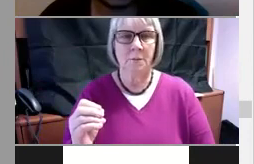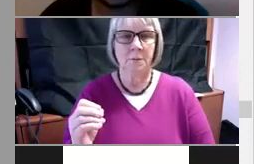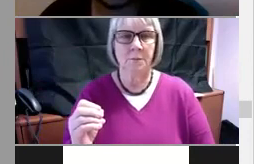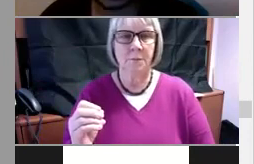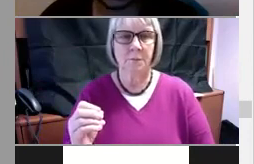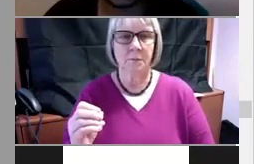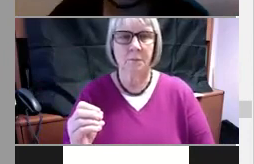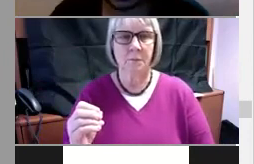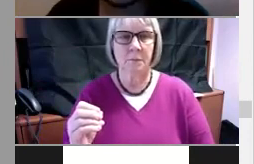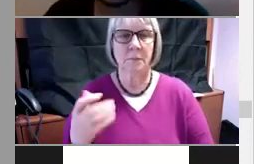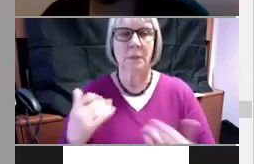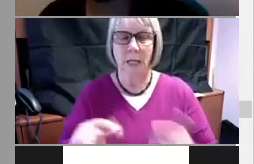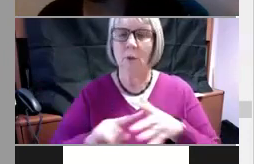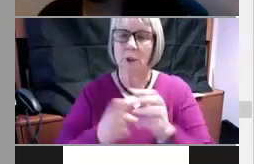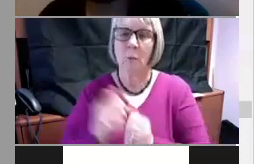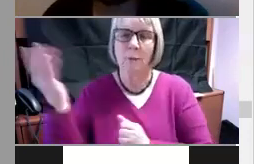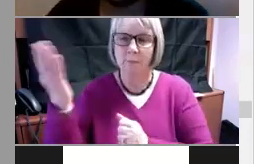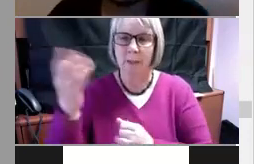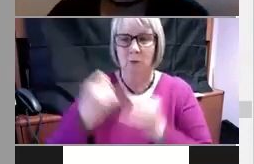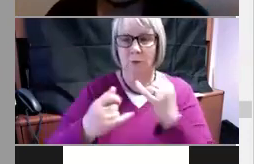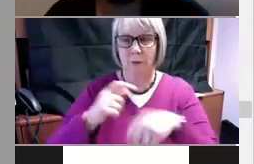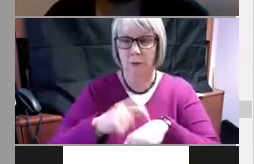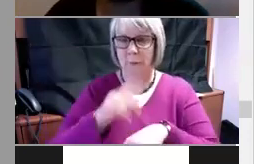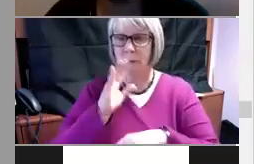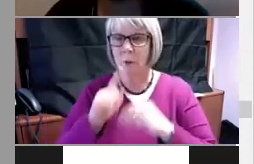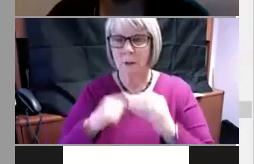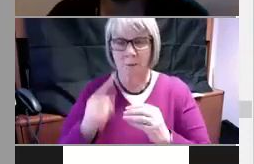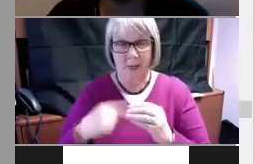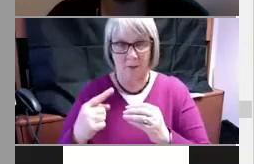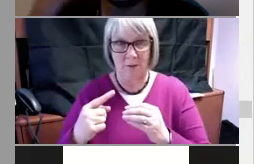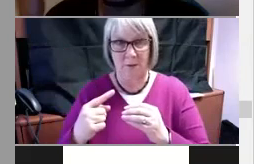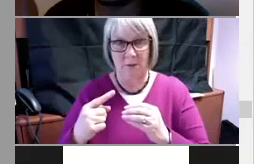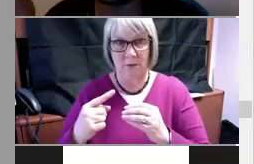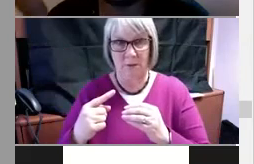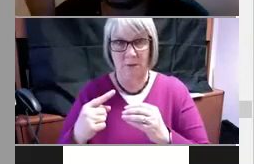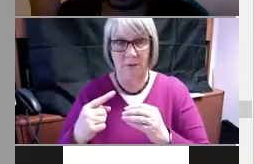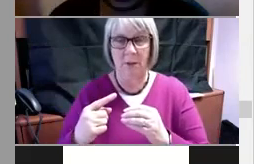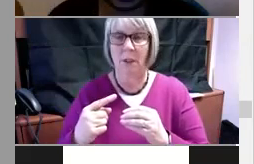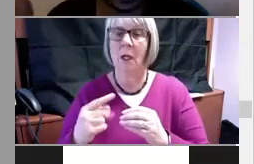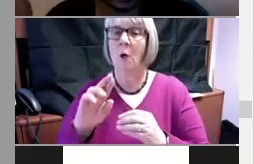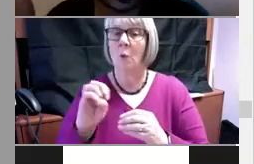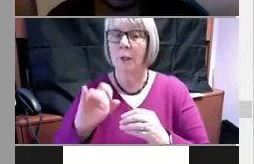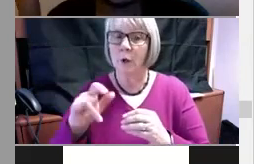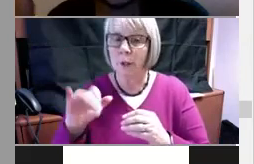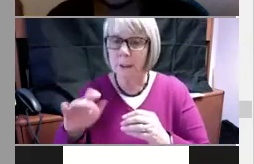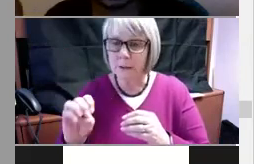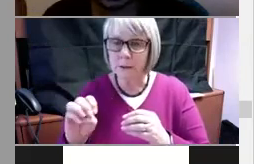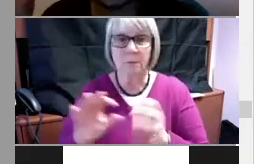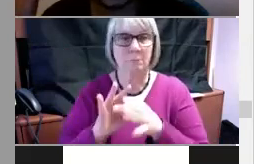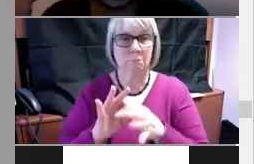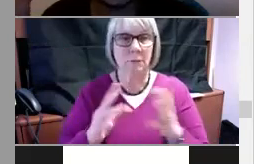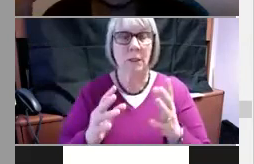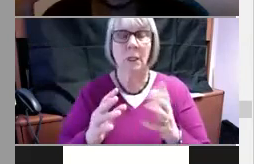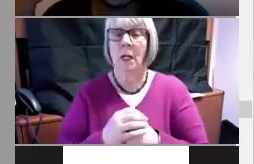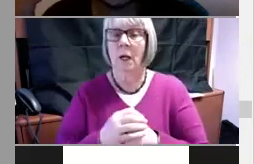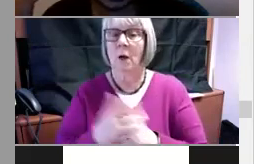let's start with our lecture. So last time we were talking about recurrence relations, and you already had a quiz about that.